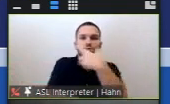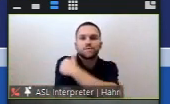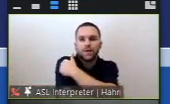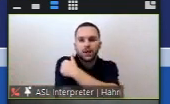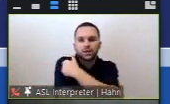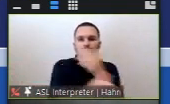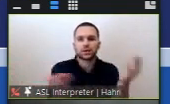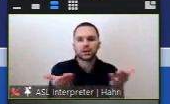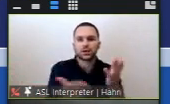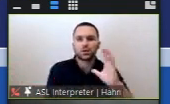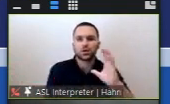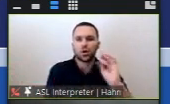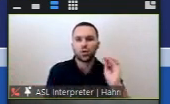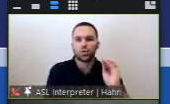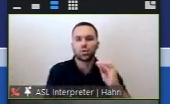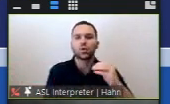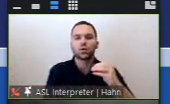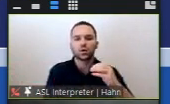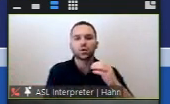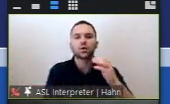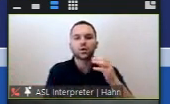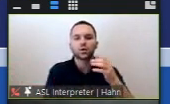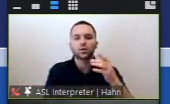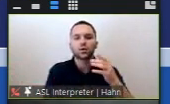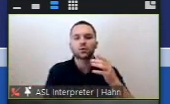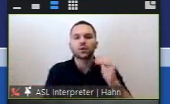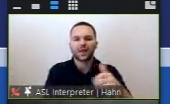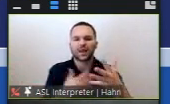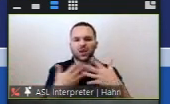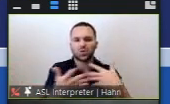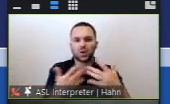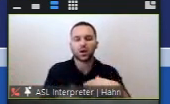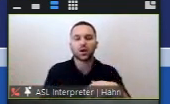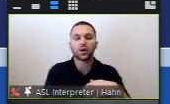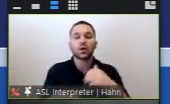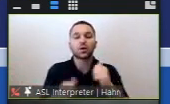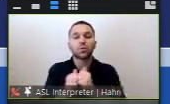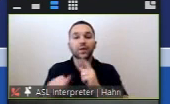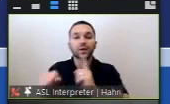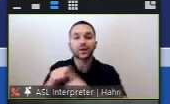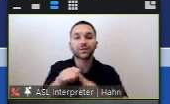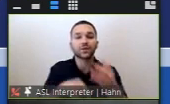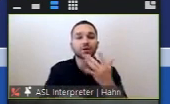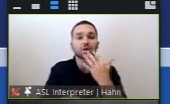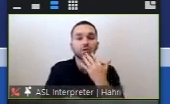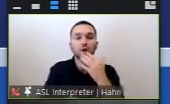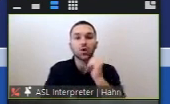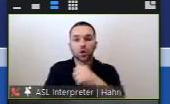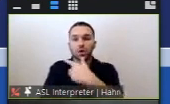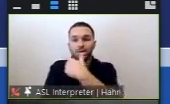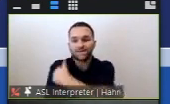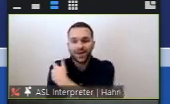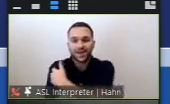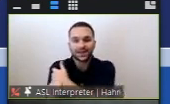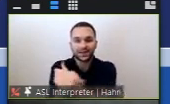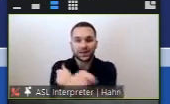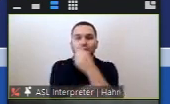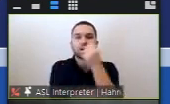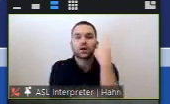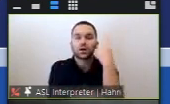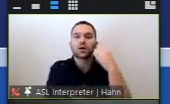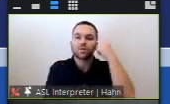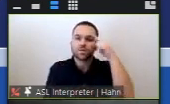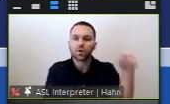with each of those gray bars. And then with the colorful bars, you can look at that same distribution, but for vaccine breakthrough cases. So